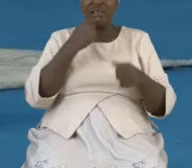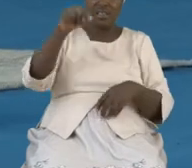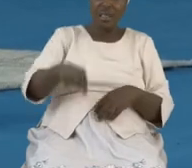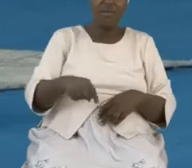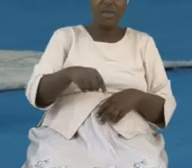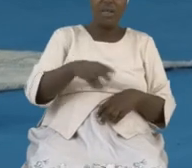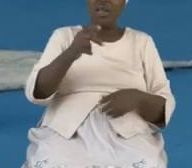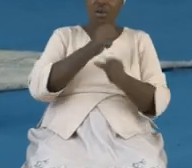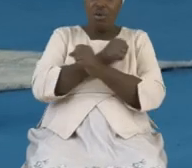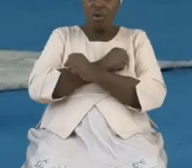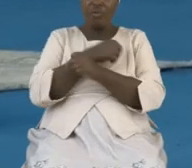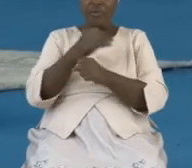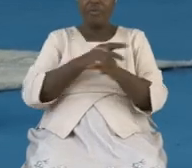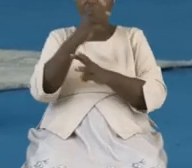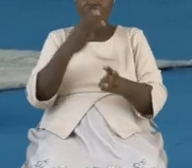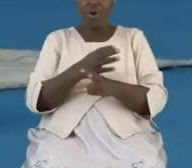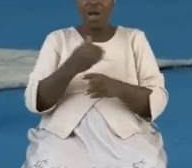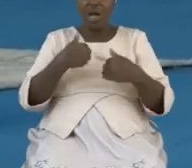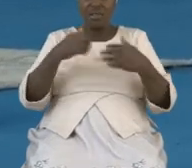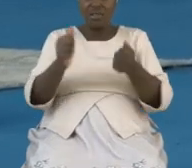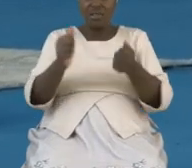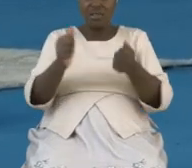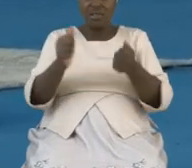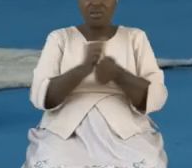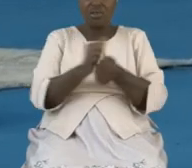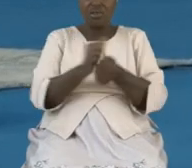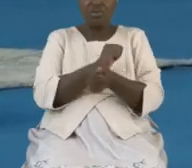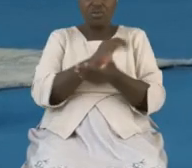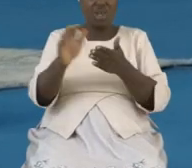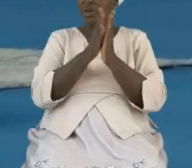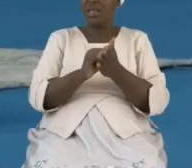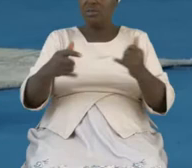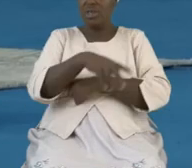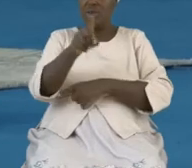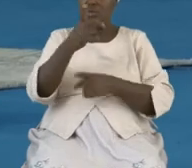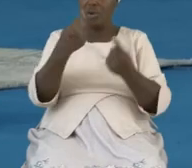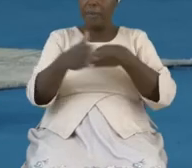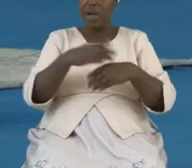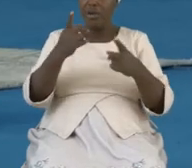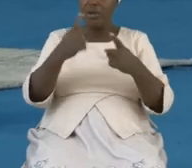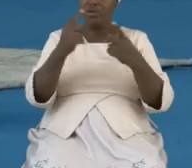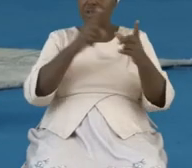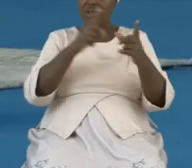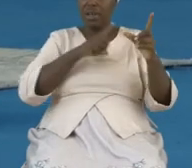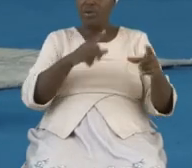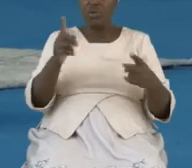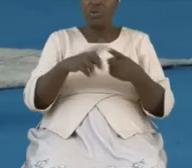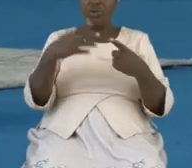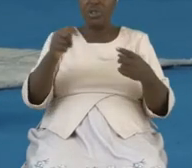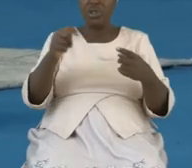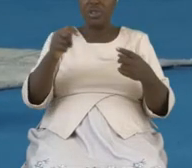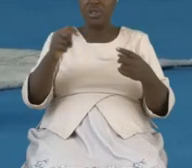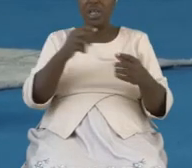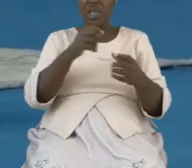has put everything. I pray that today you come back to the love of God in fullness